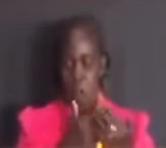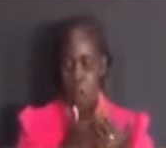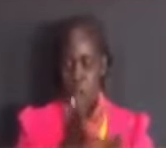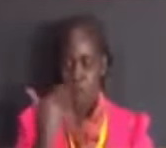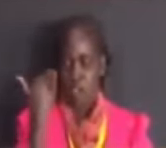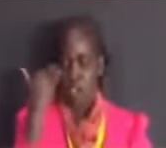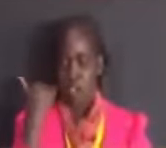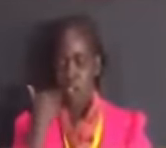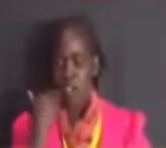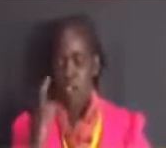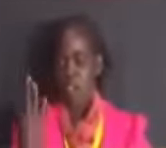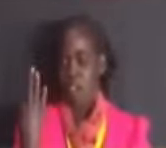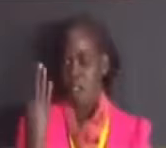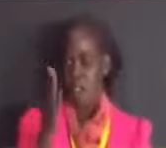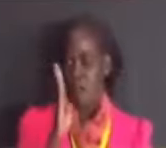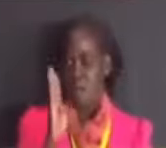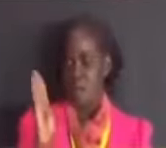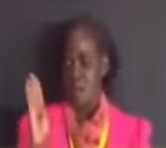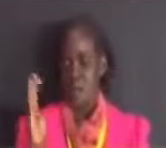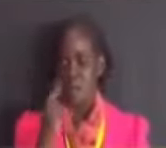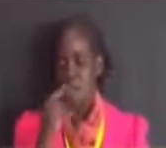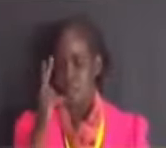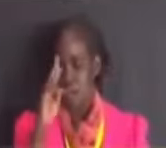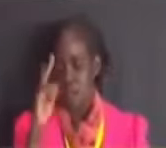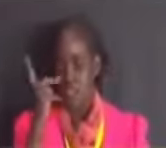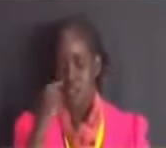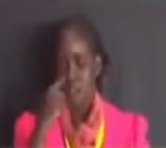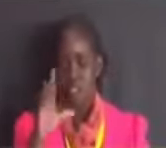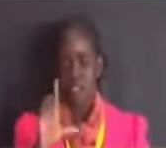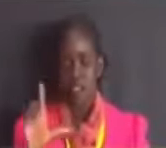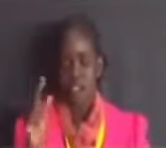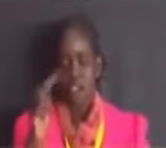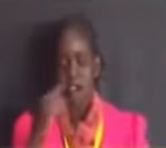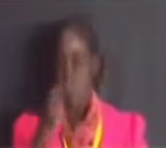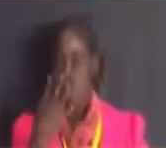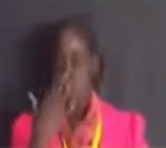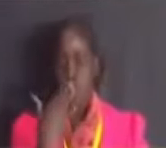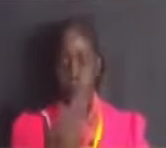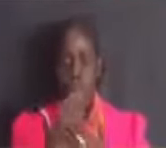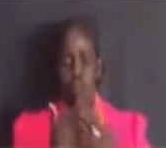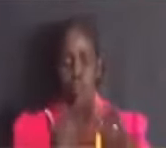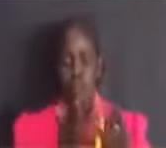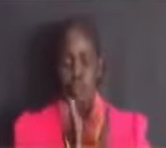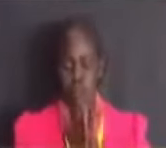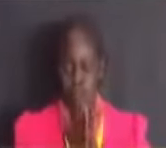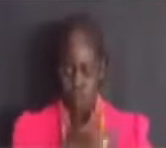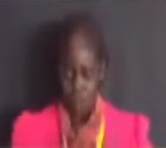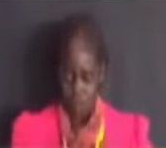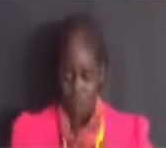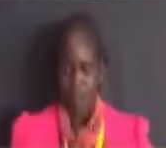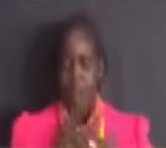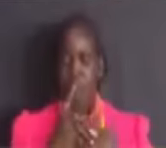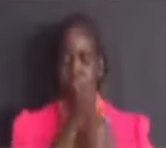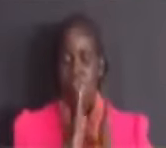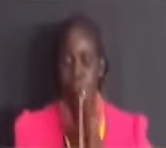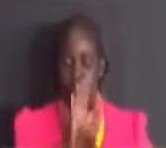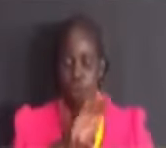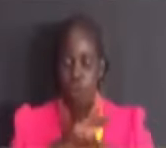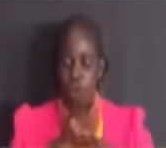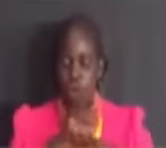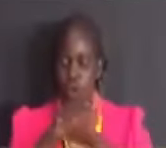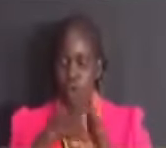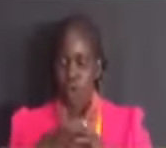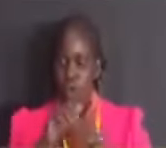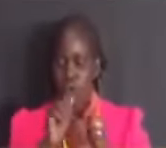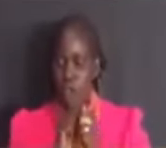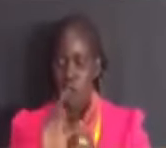billion, we never saw LSK wakiita press conference kushukuru wewe. Your Excellency, we want to call